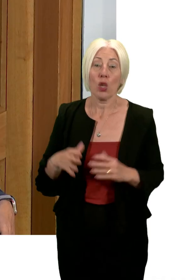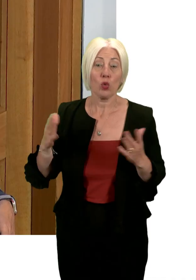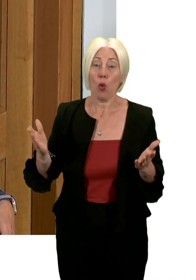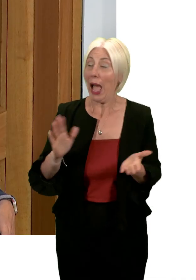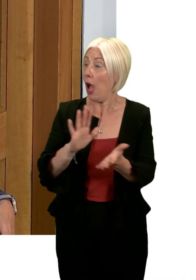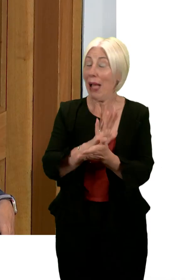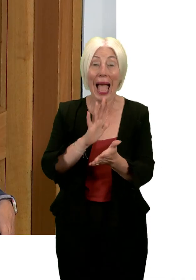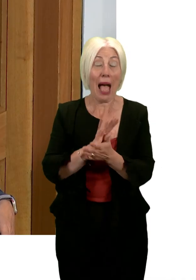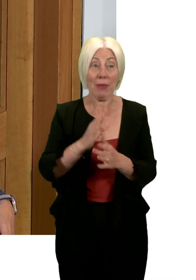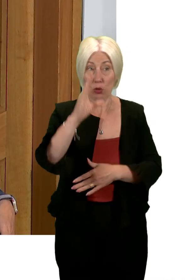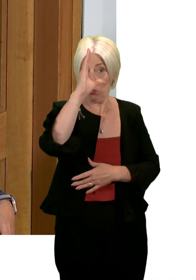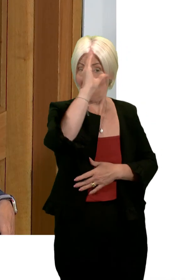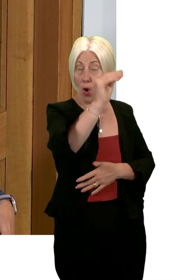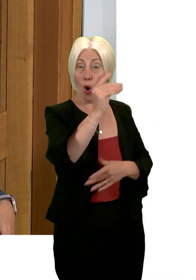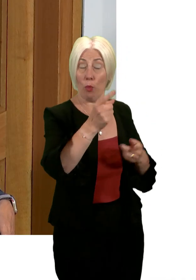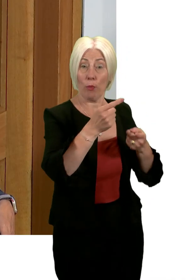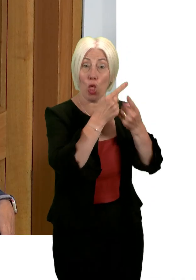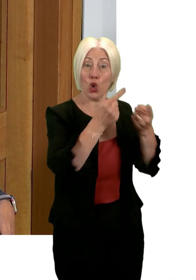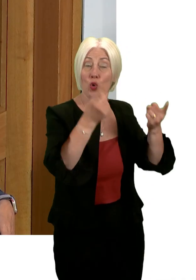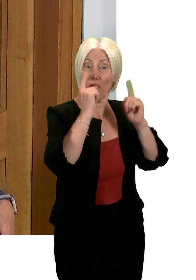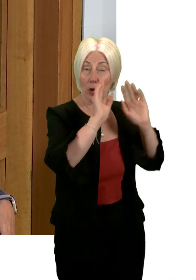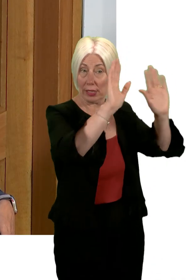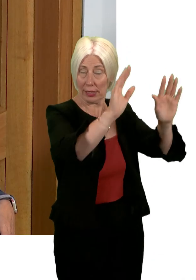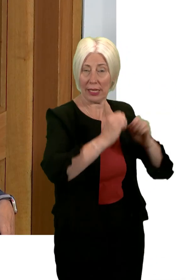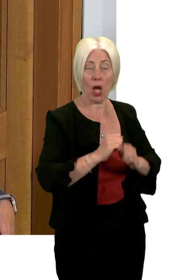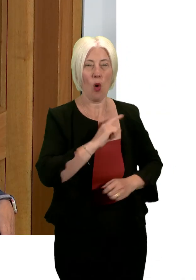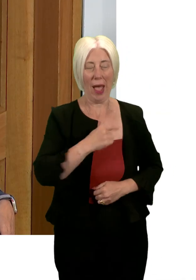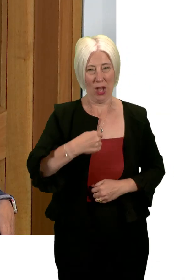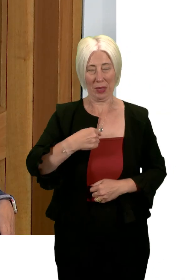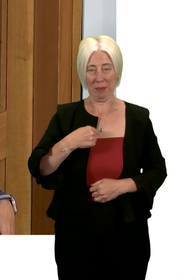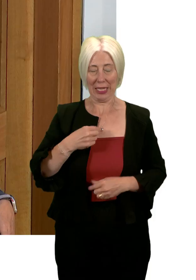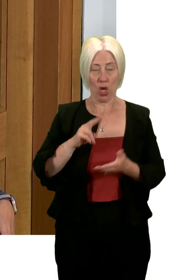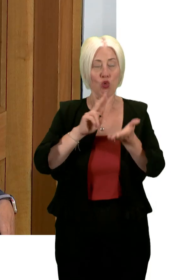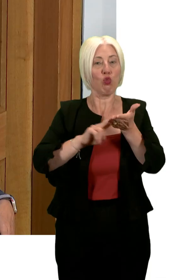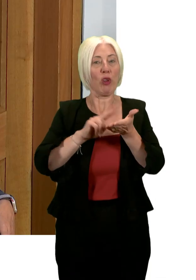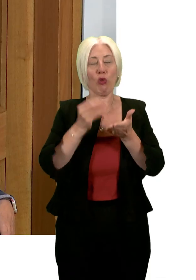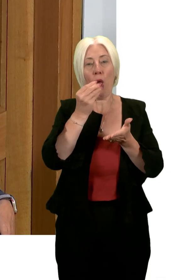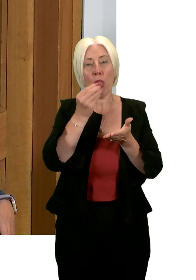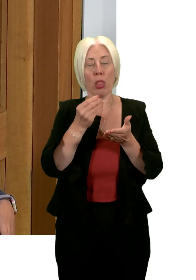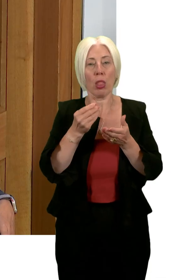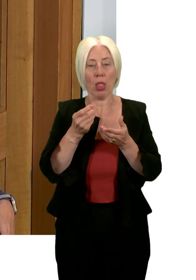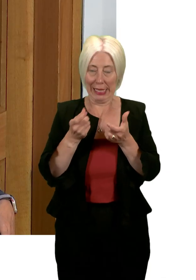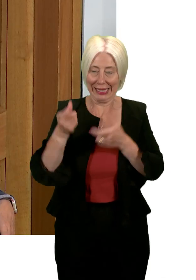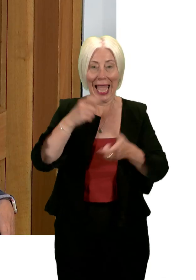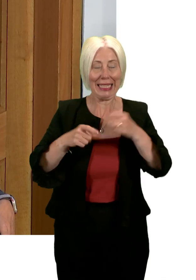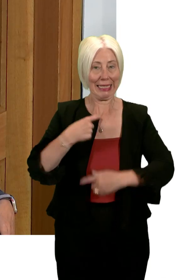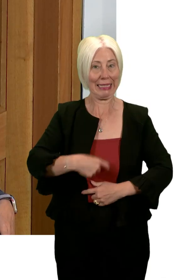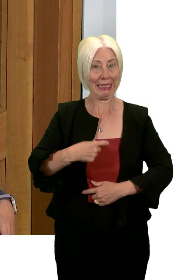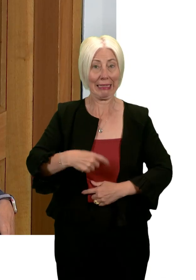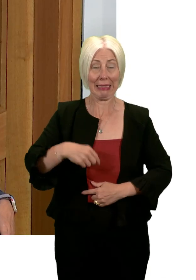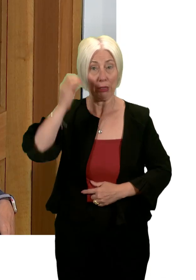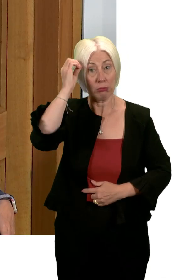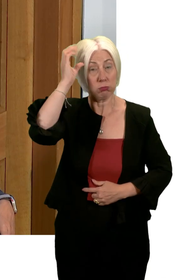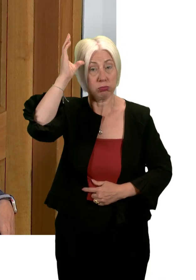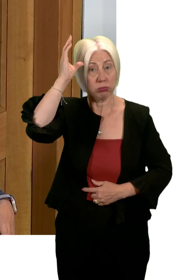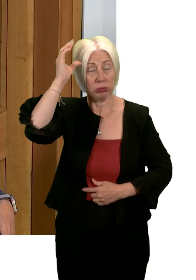share my conflict of interest, that as a nutrition scientist who, you know, has a great deal of